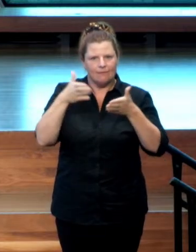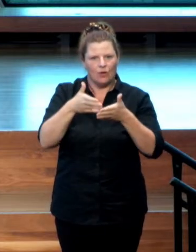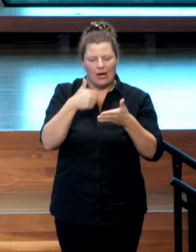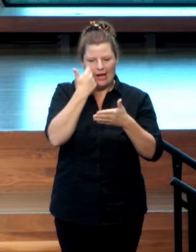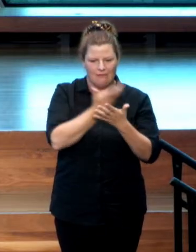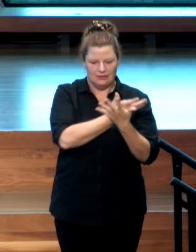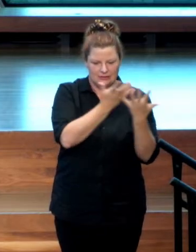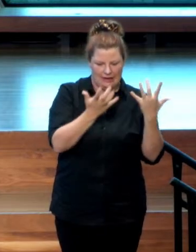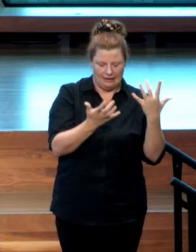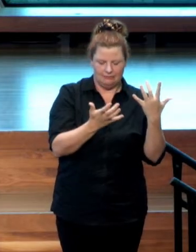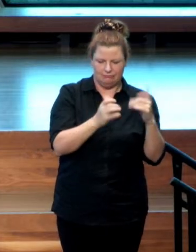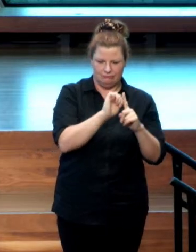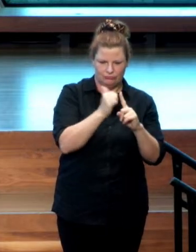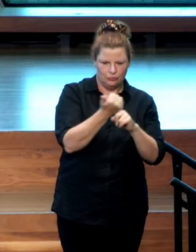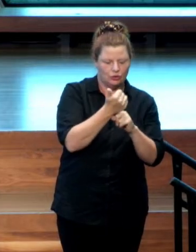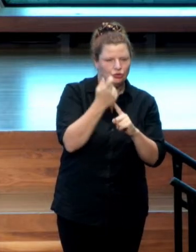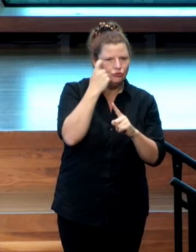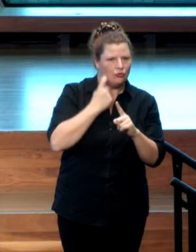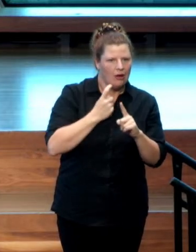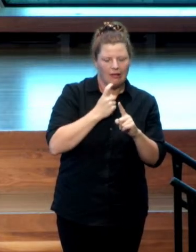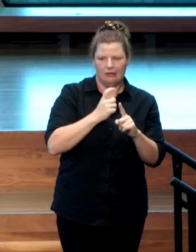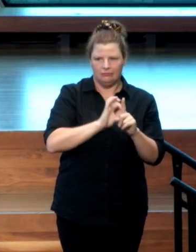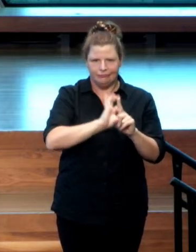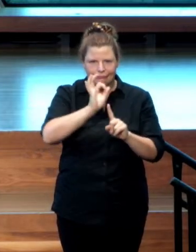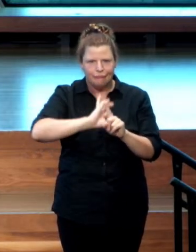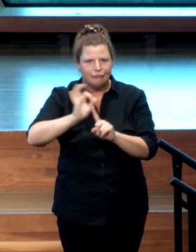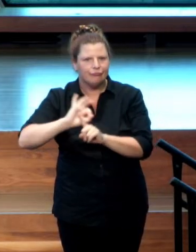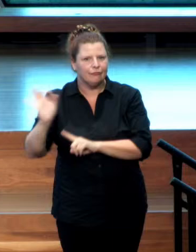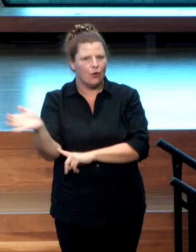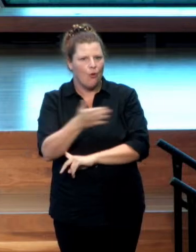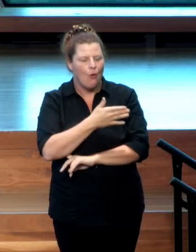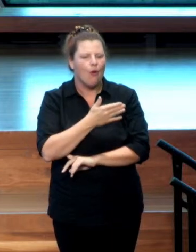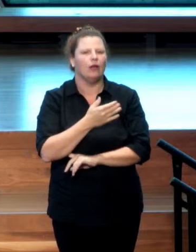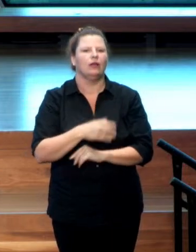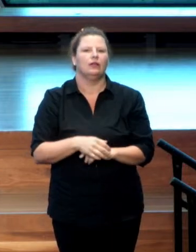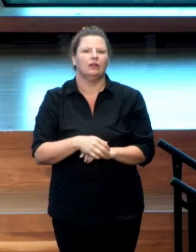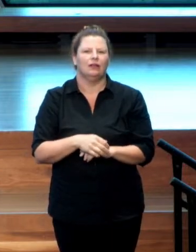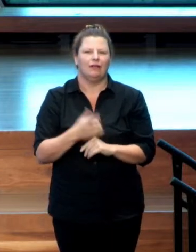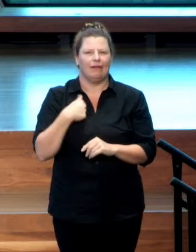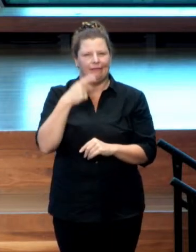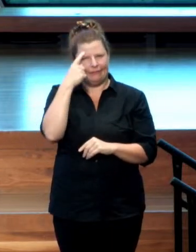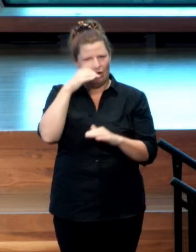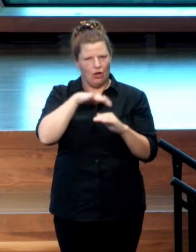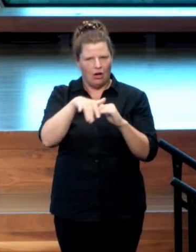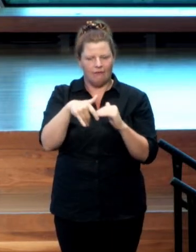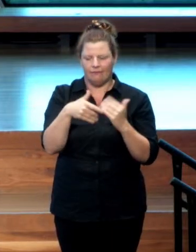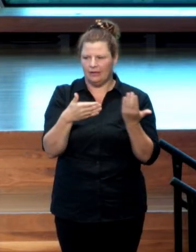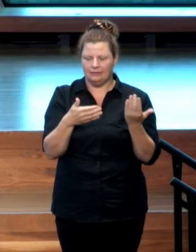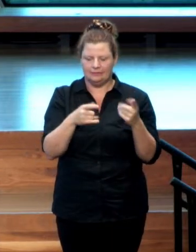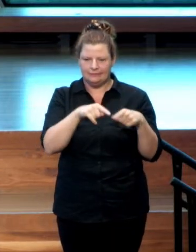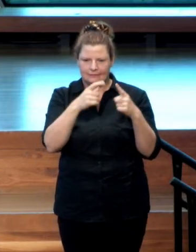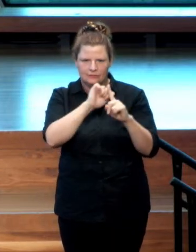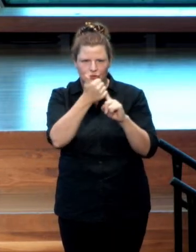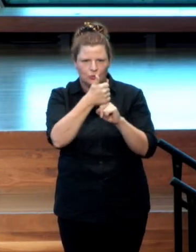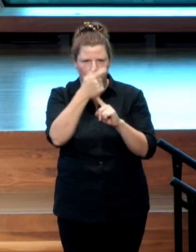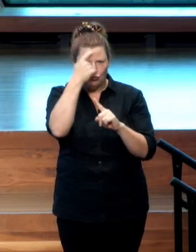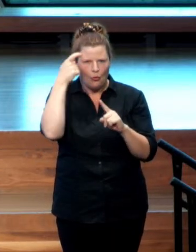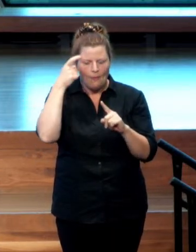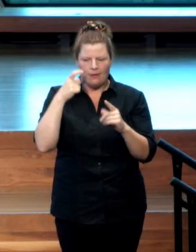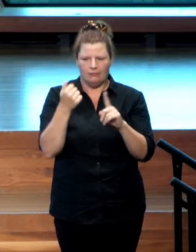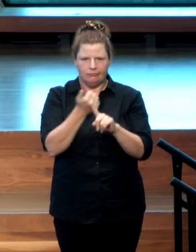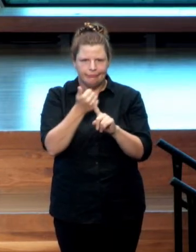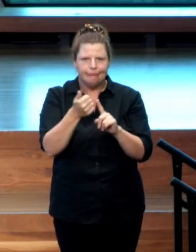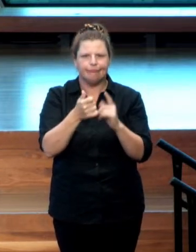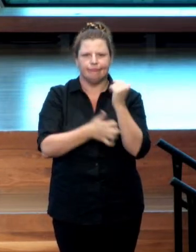everyday conditions of the many, and that we must think of so many of the traumas that we face: abuse,